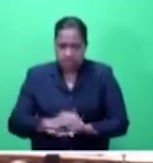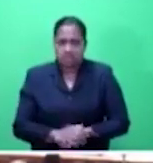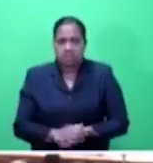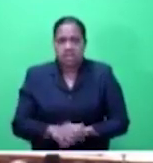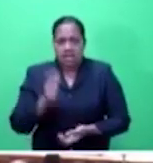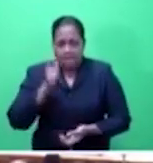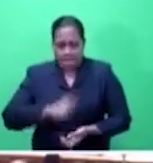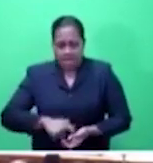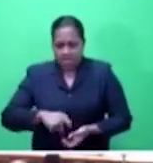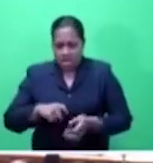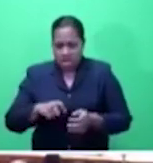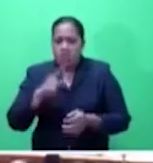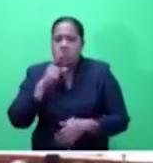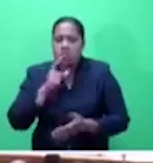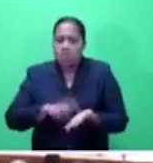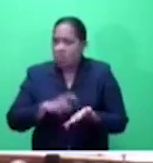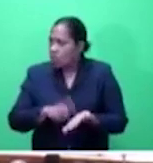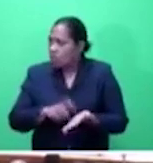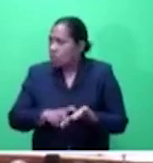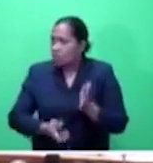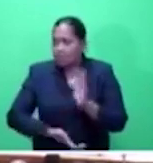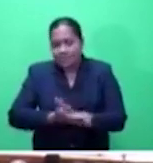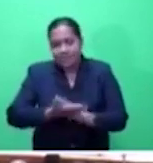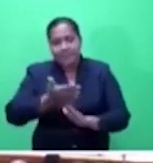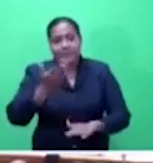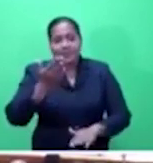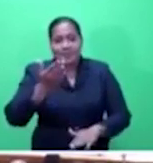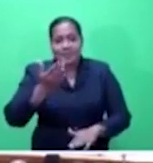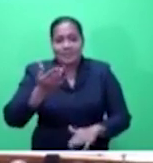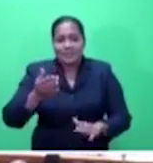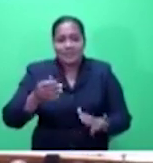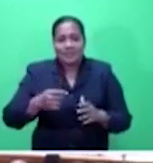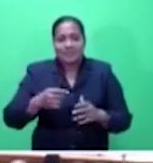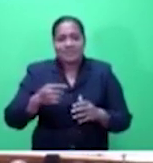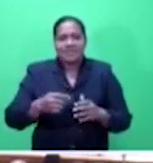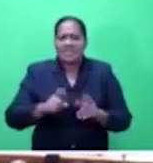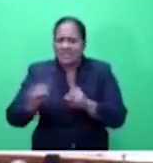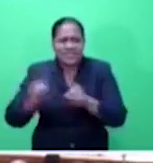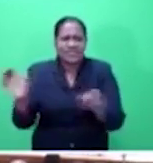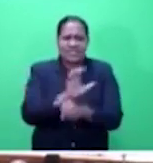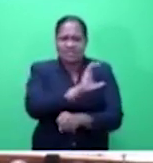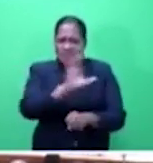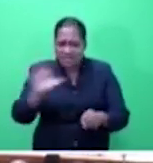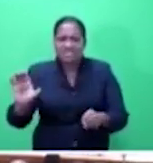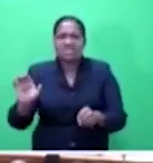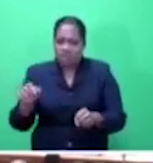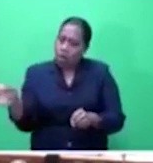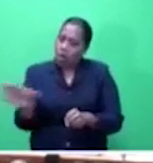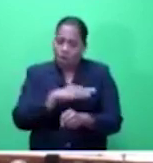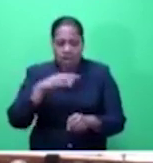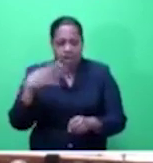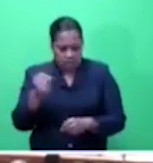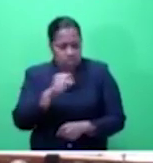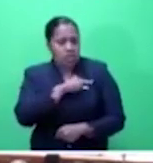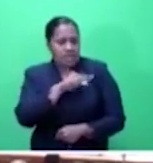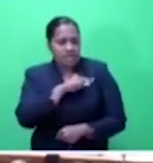loans, even higher purchase payment plans from stores like Courts and Carpenters, Vinod Patel and all others will all qualify. For